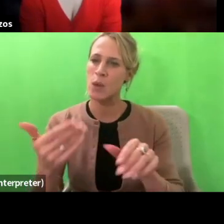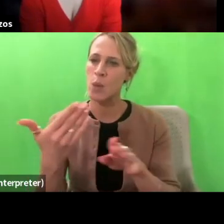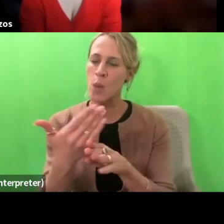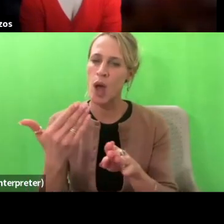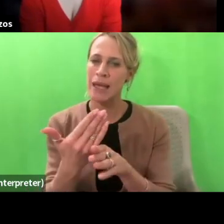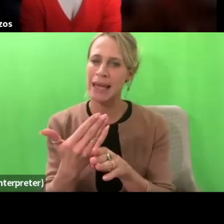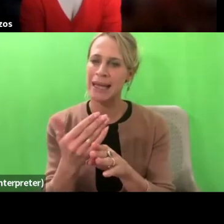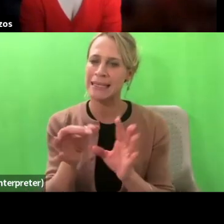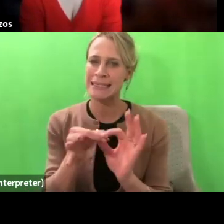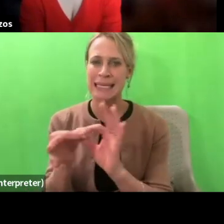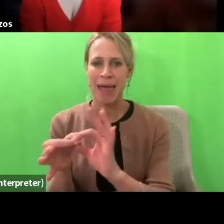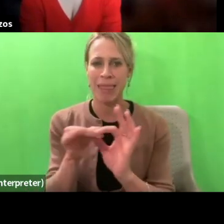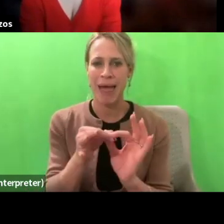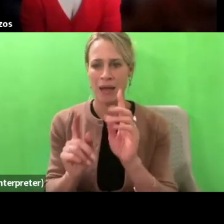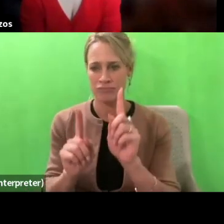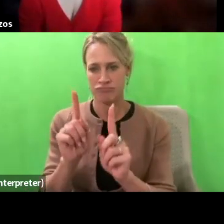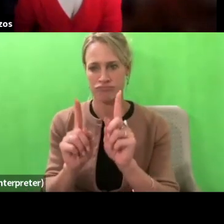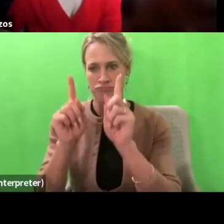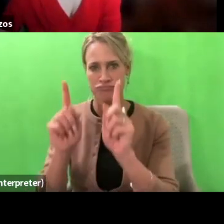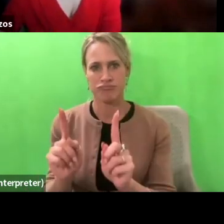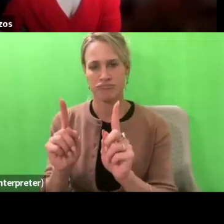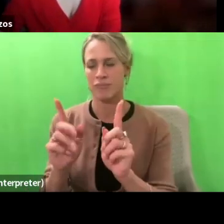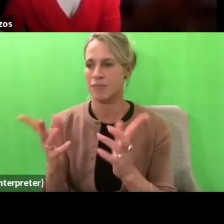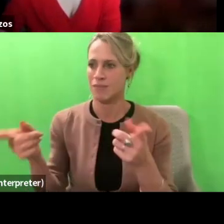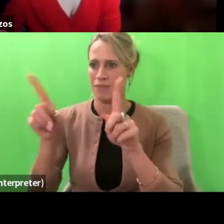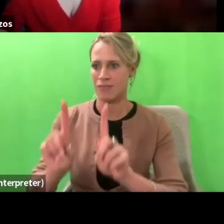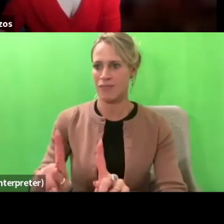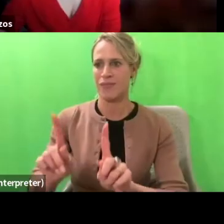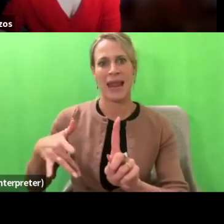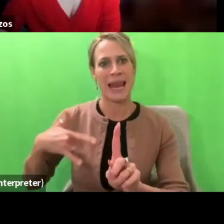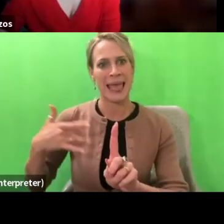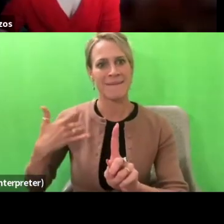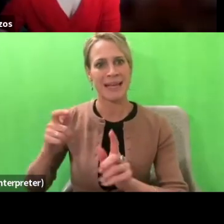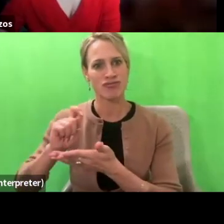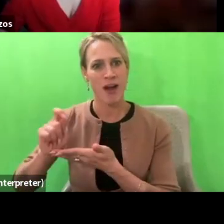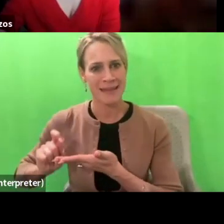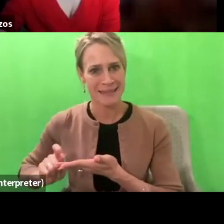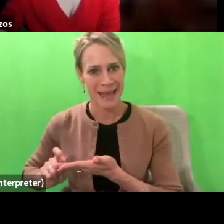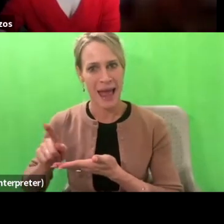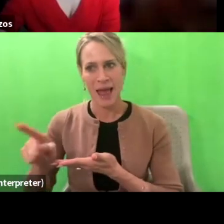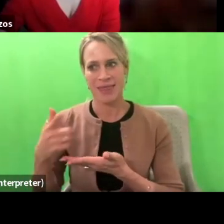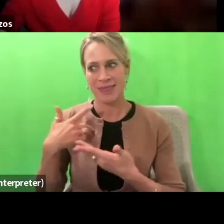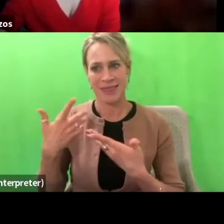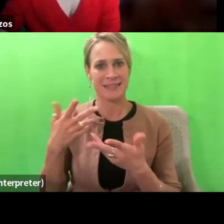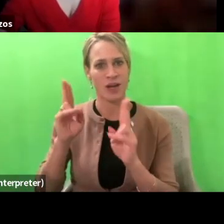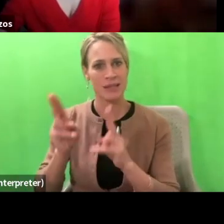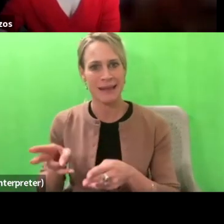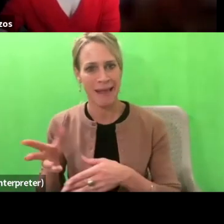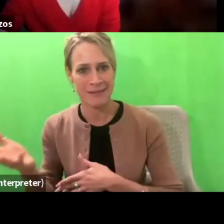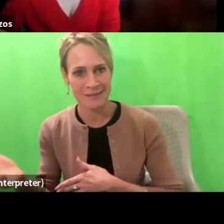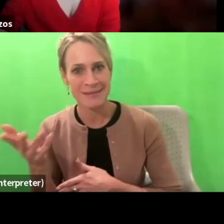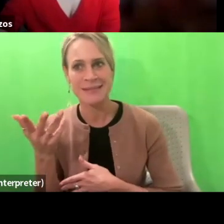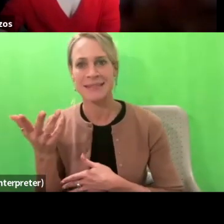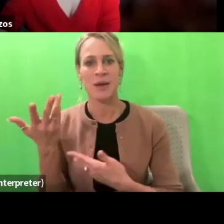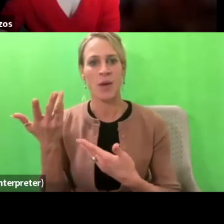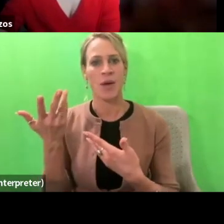an amazing opportunity to work with a living writer, as opposed to somebody who's, been